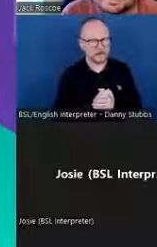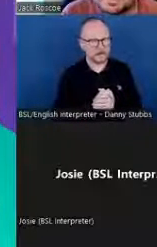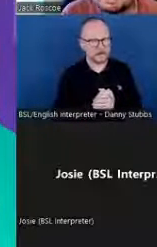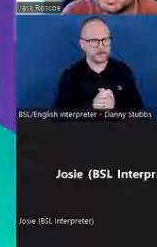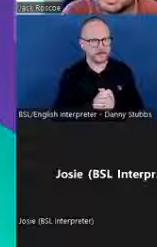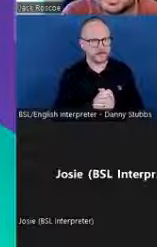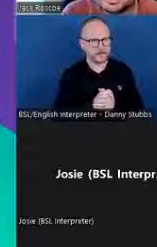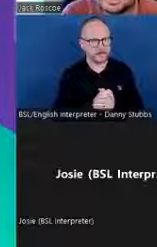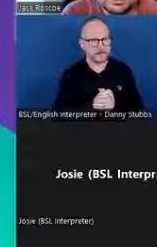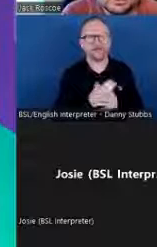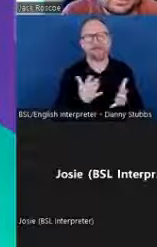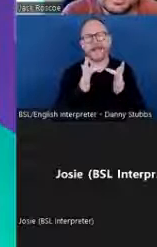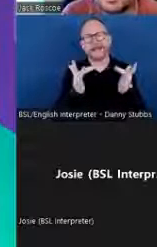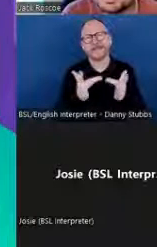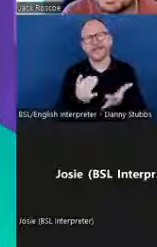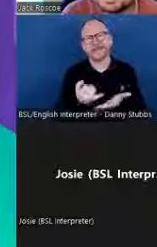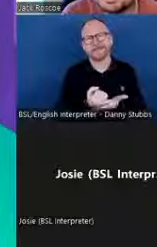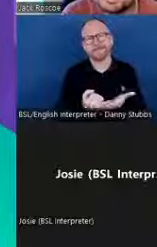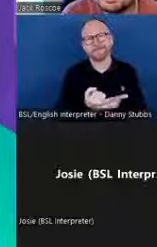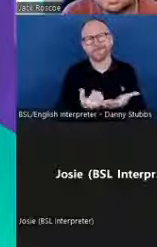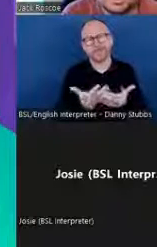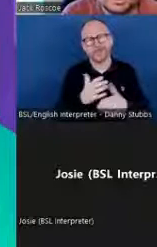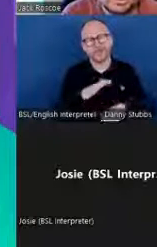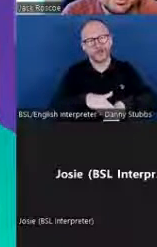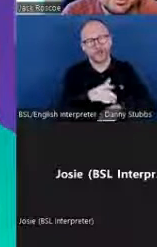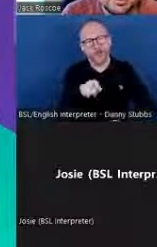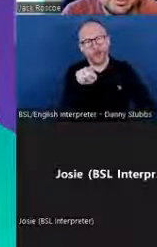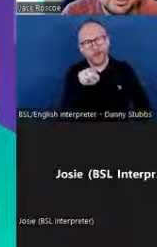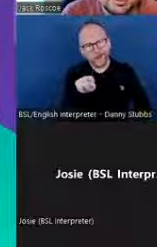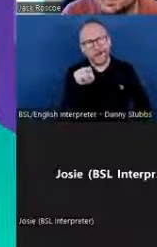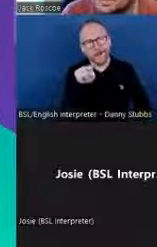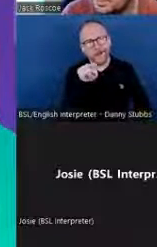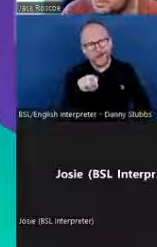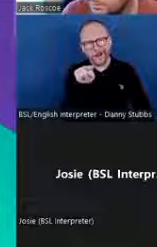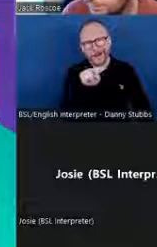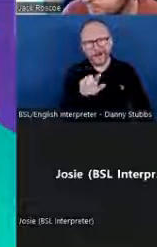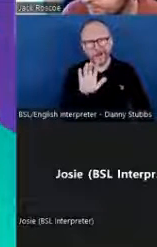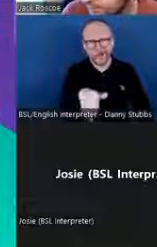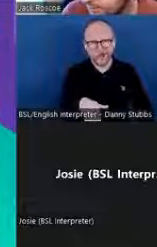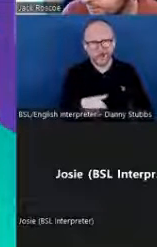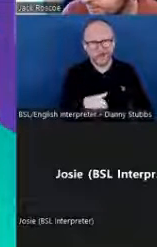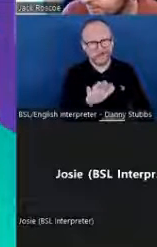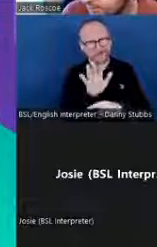I have terrible internet, so this was probably a terrible choice.